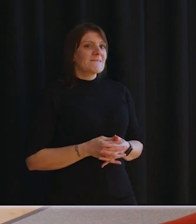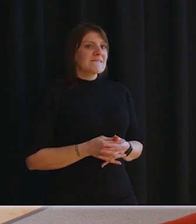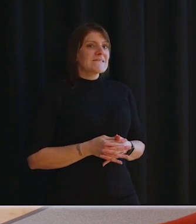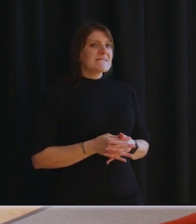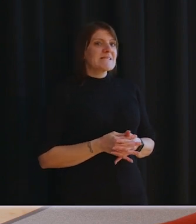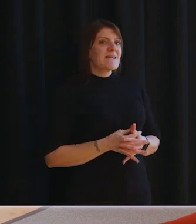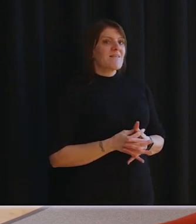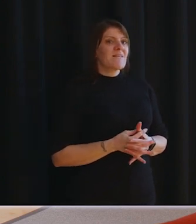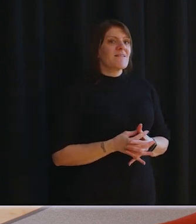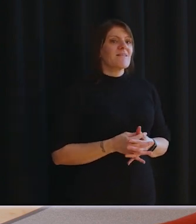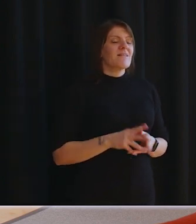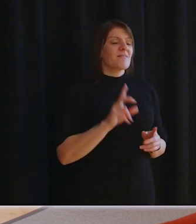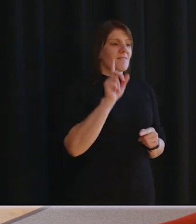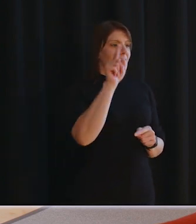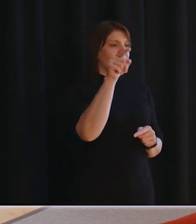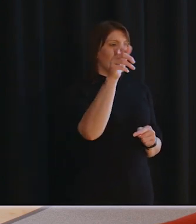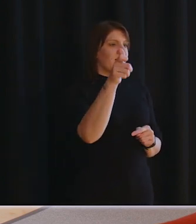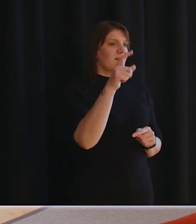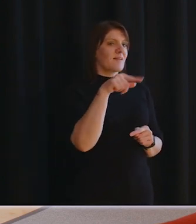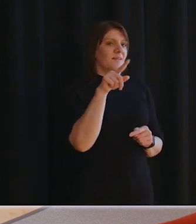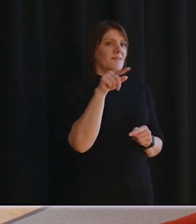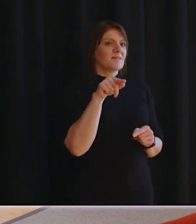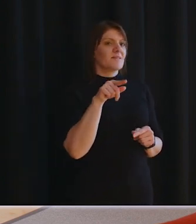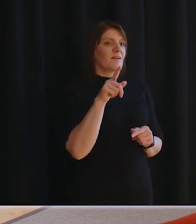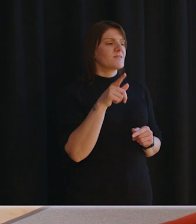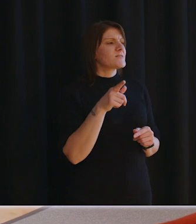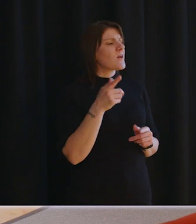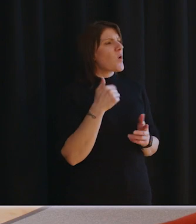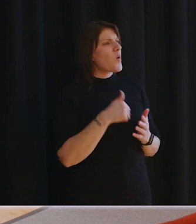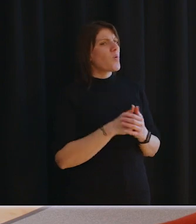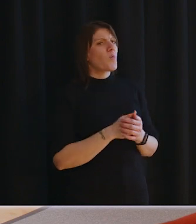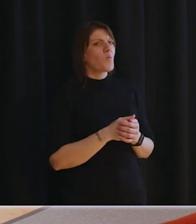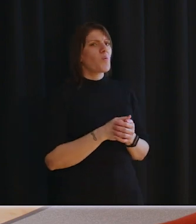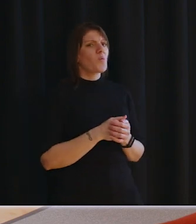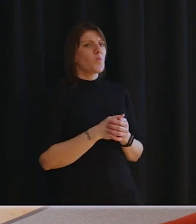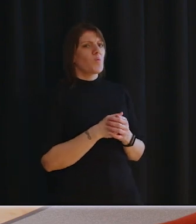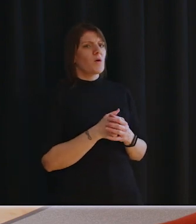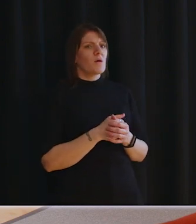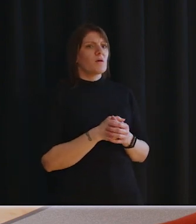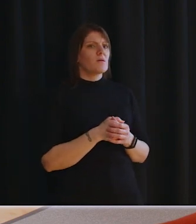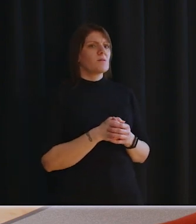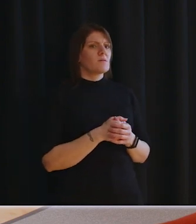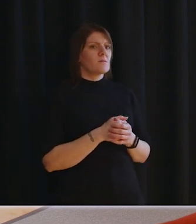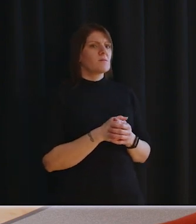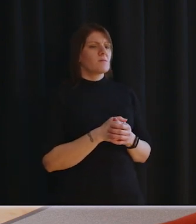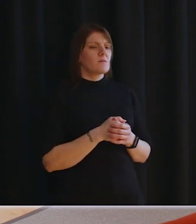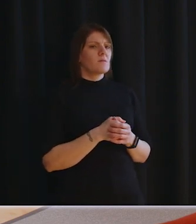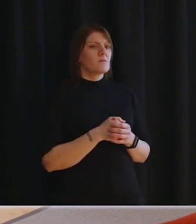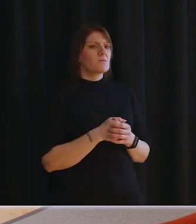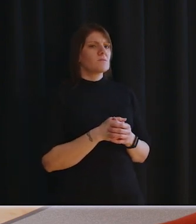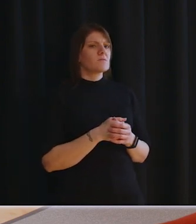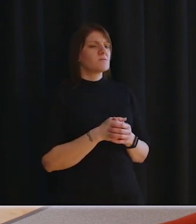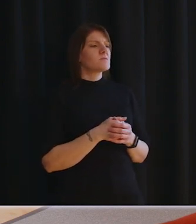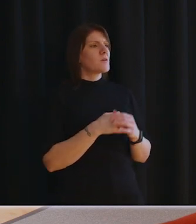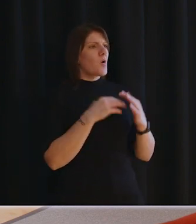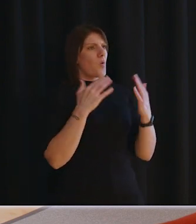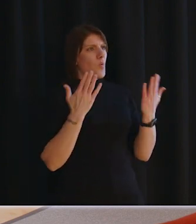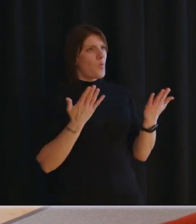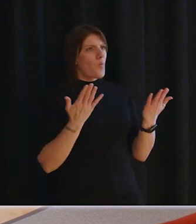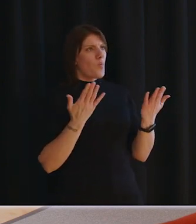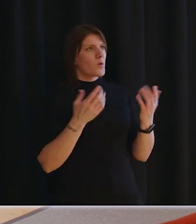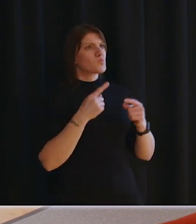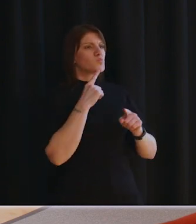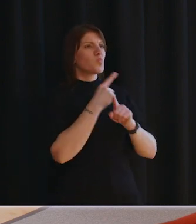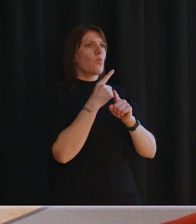Thank you for your question. Hi. To what extent are teachers, just NQTs,